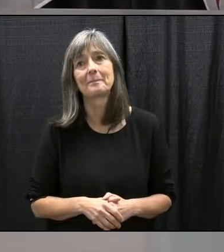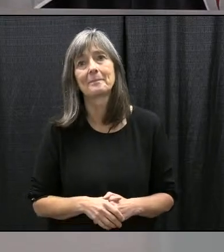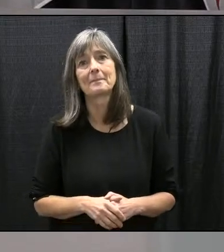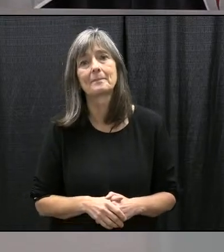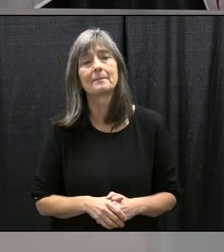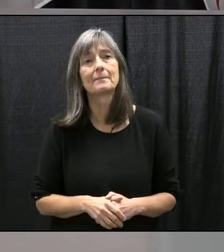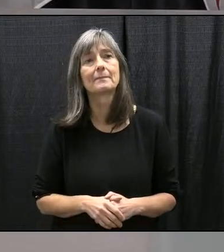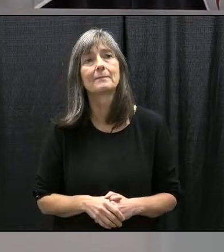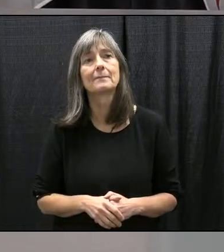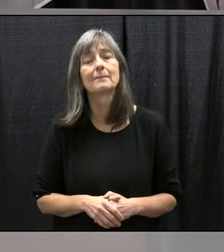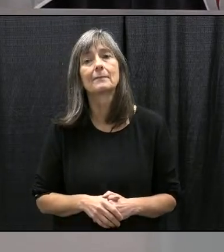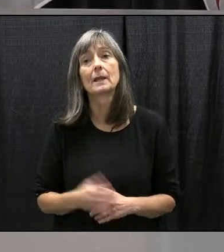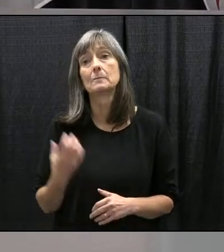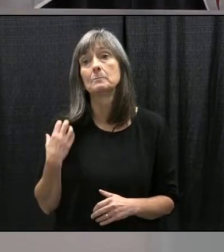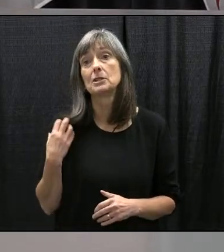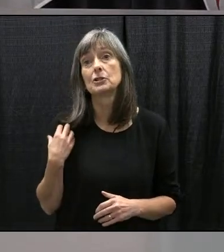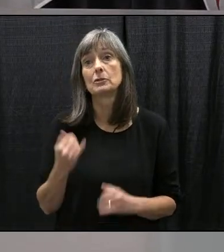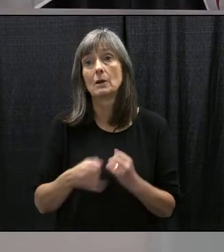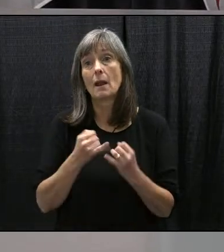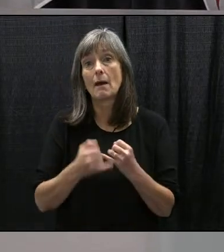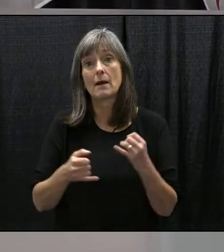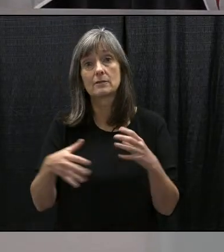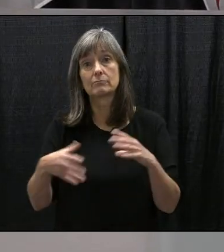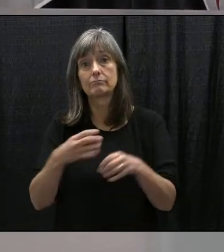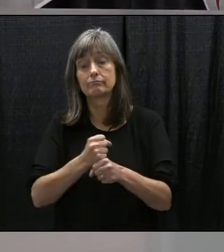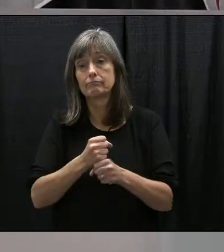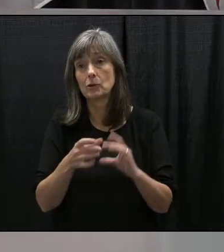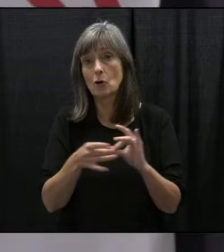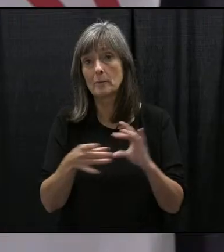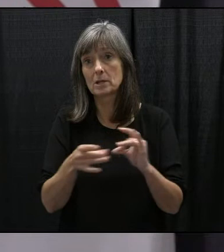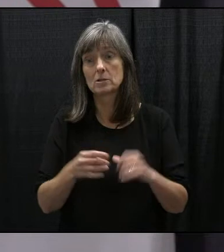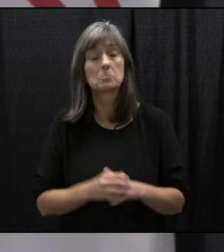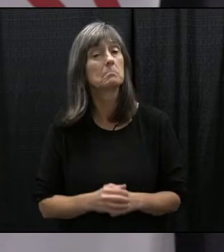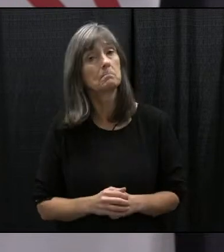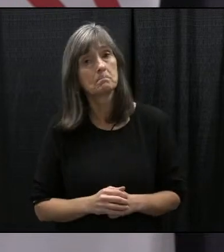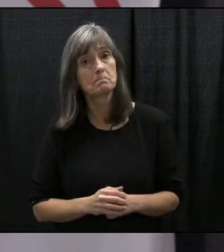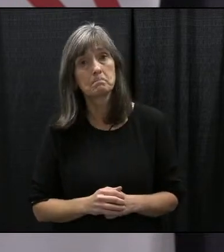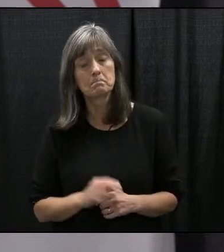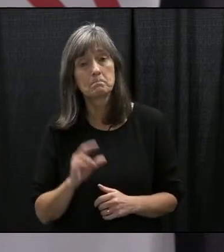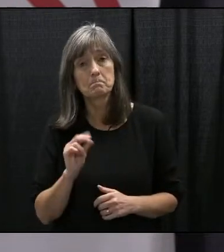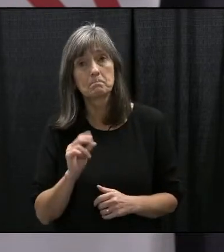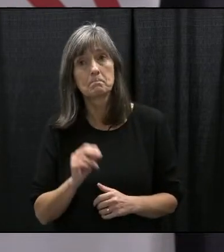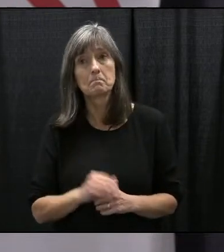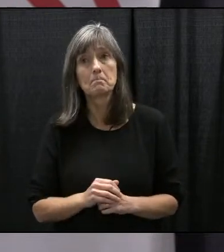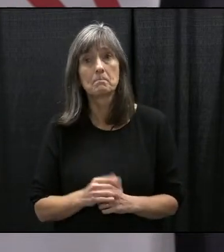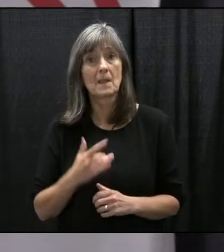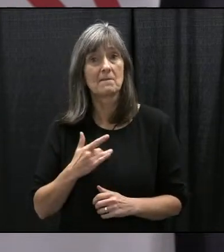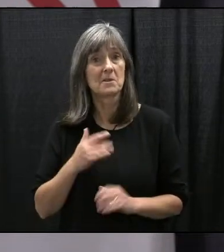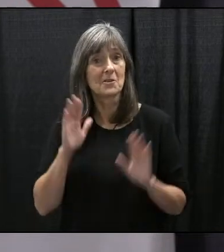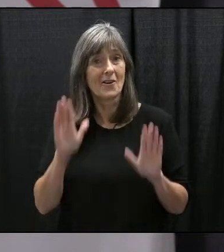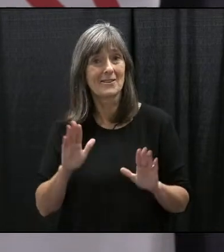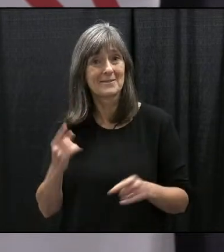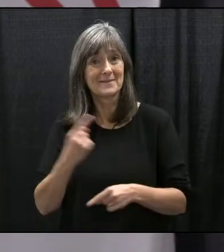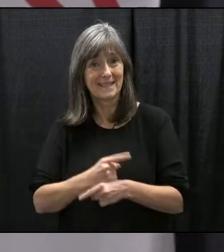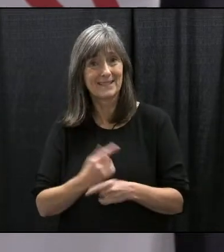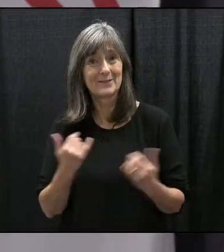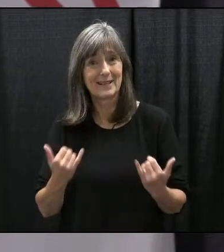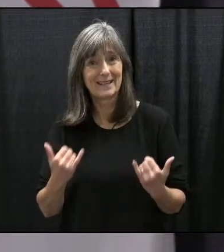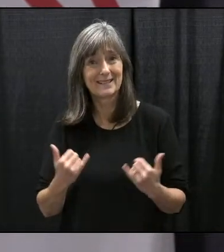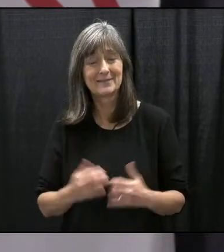Thank you, everyone. Minister, do you have any final comments for today? No, it's going to be a great day. I think